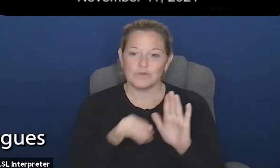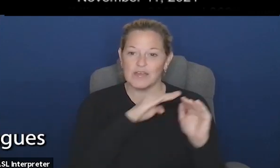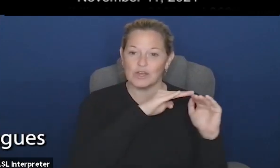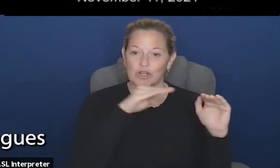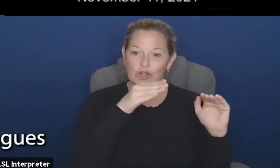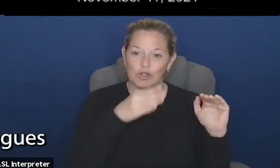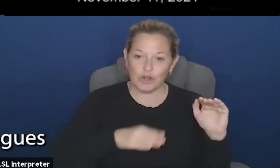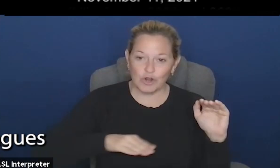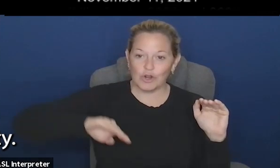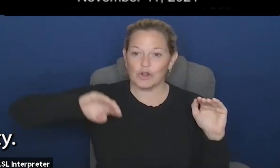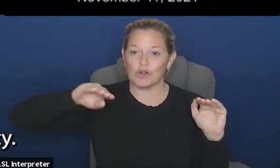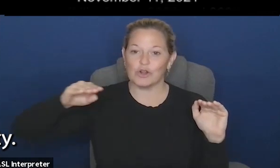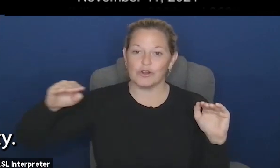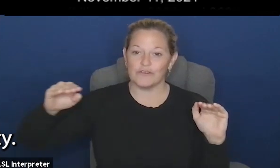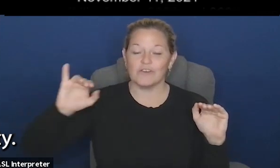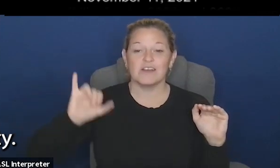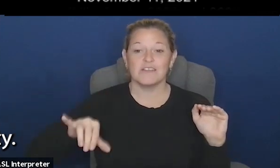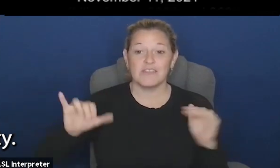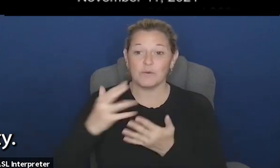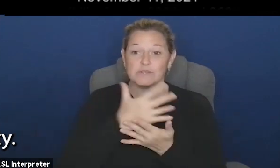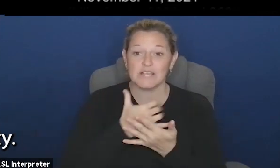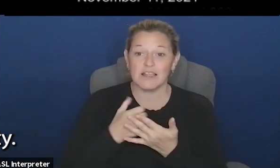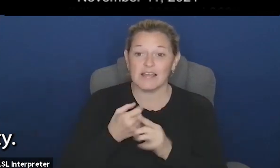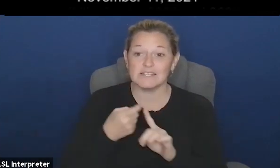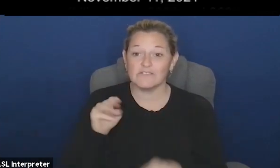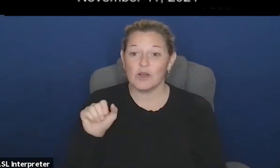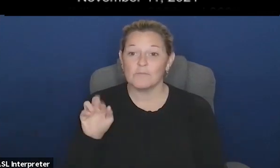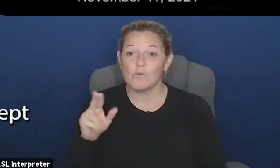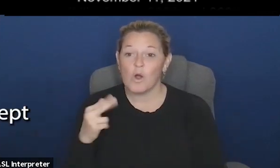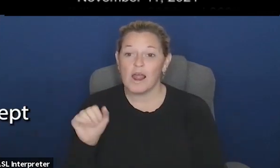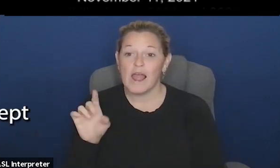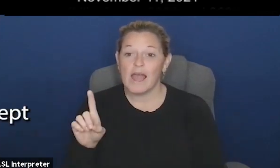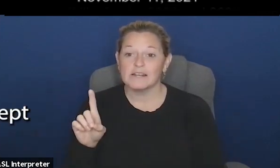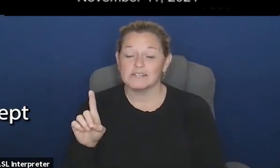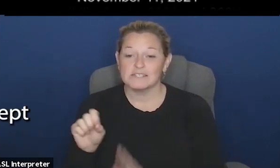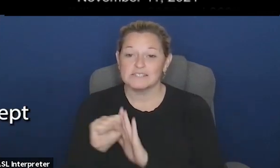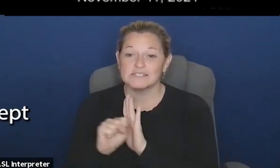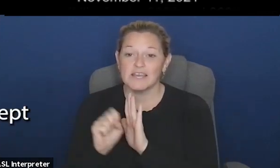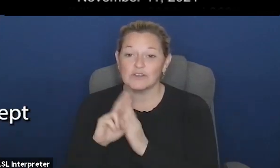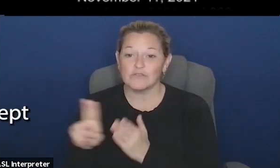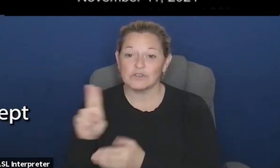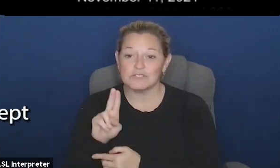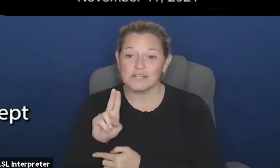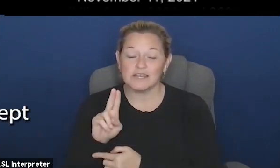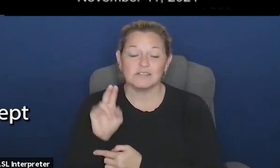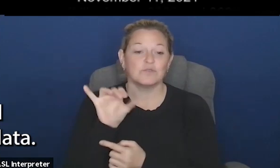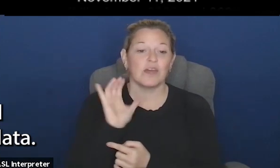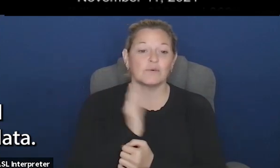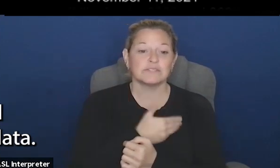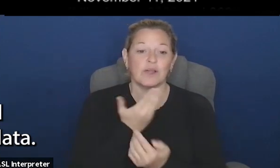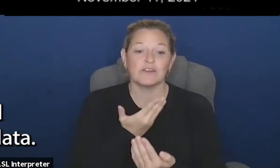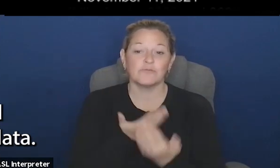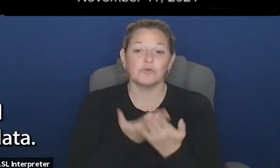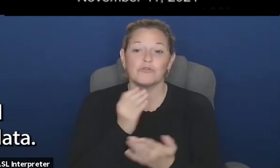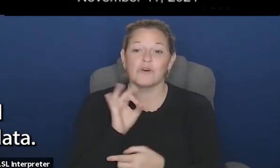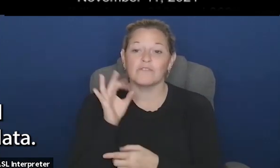was collected from our colleagues at Morehead State University. So this was kind of our proof of concept. It worked. We were able